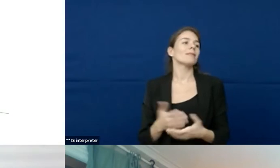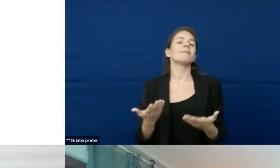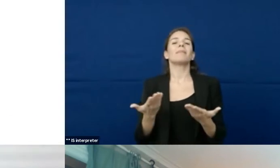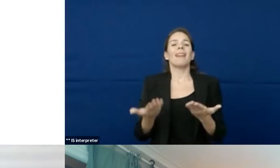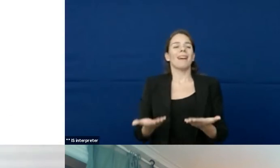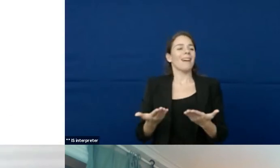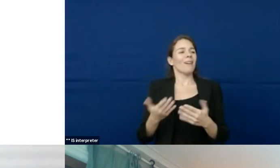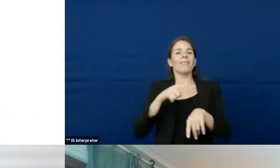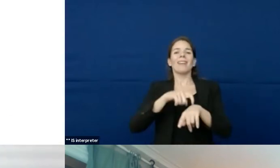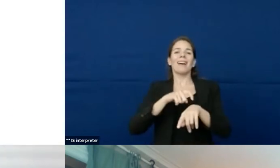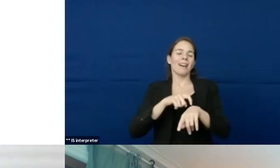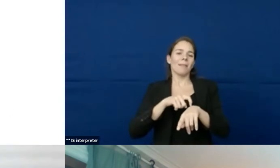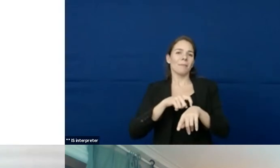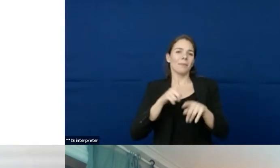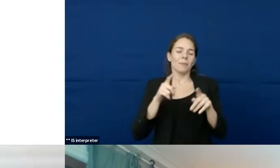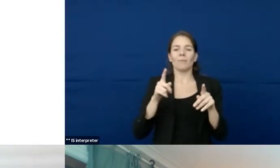the screen.